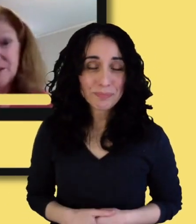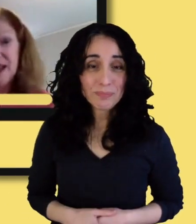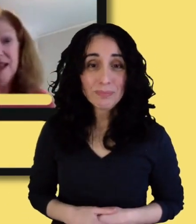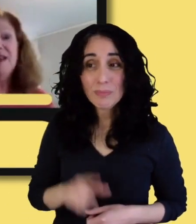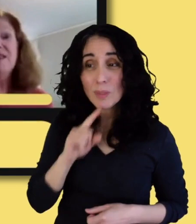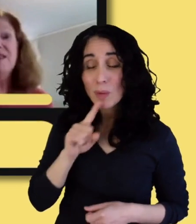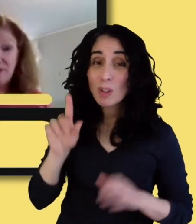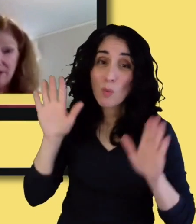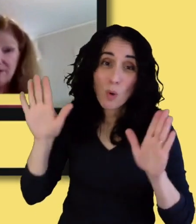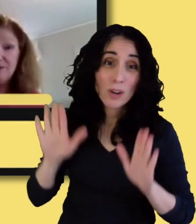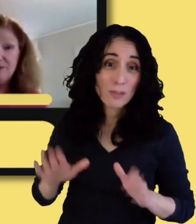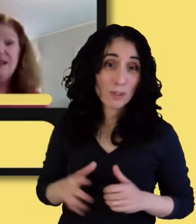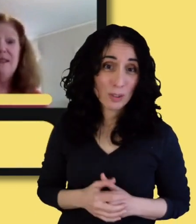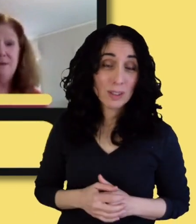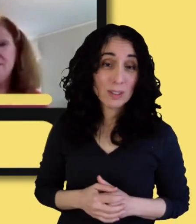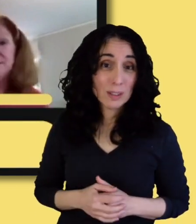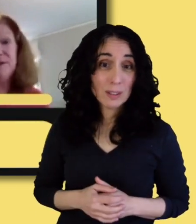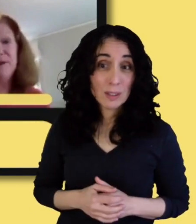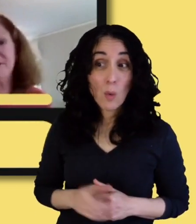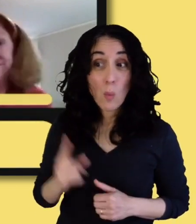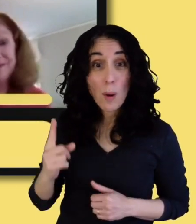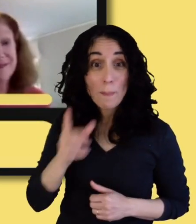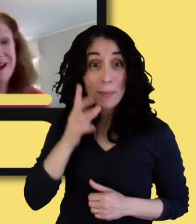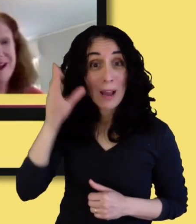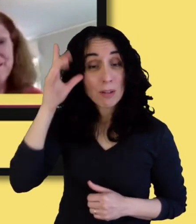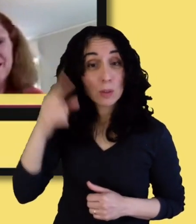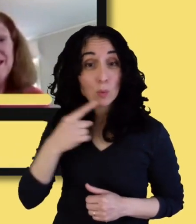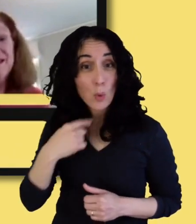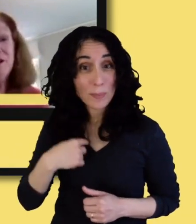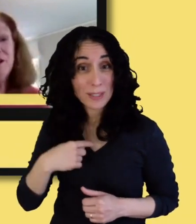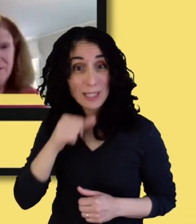shared with me yesterday, that's part of their routine. They read those books,